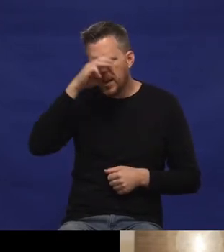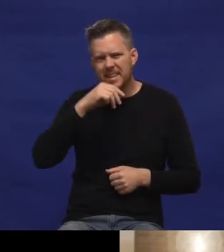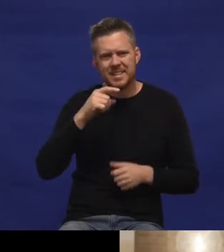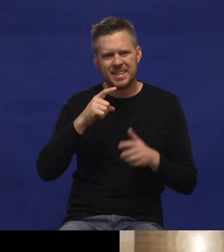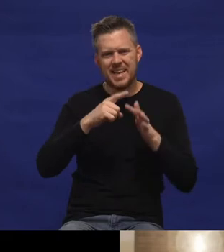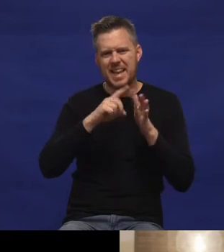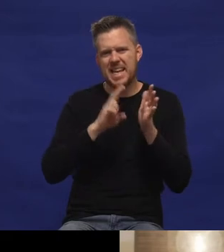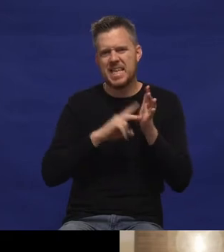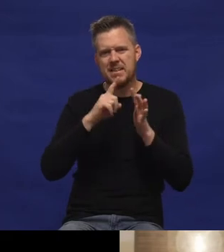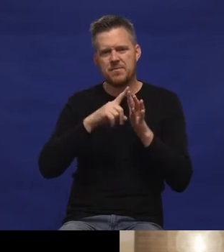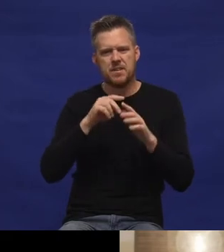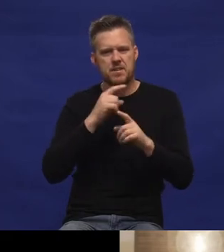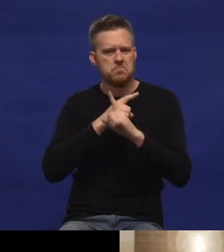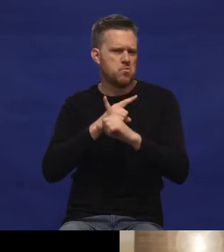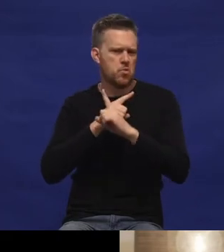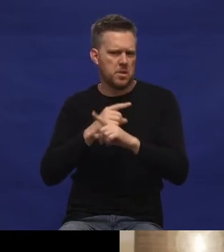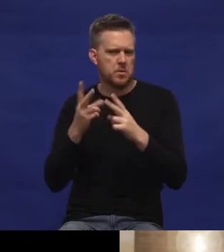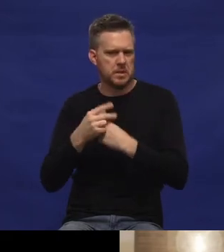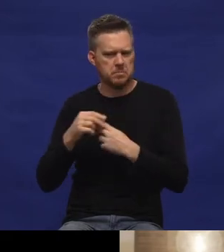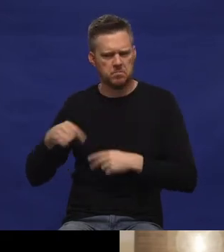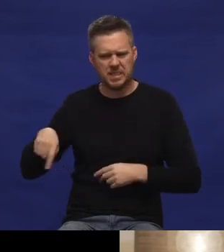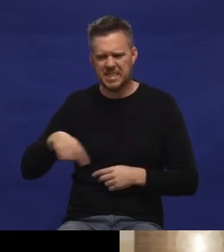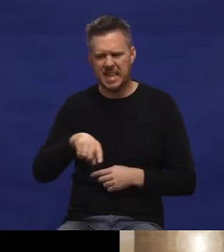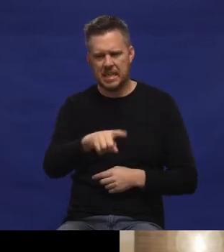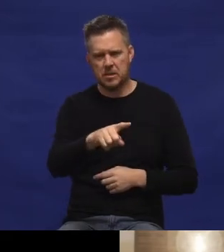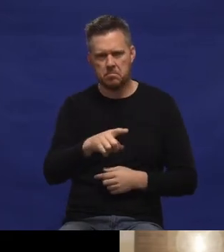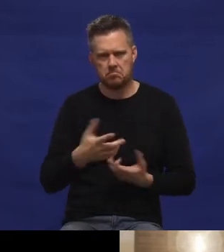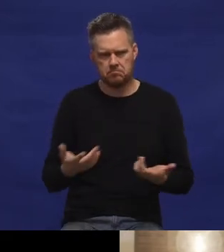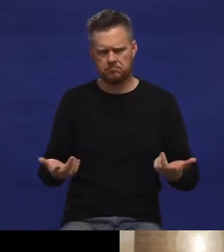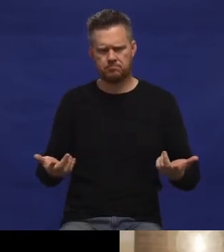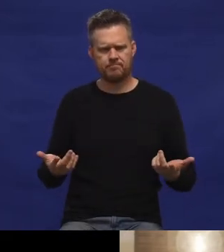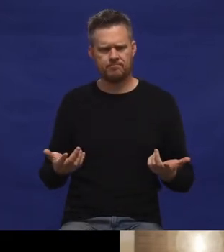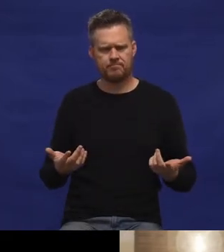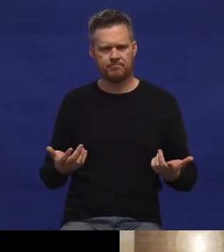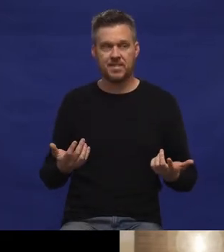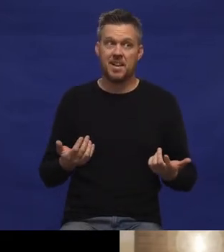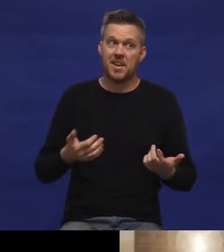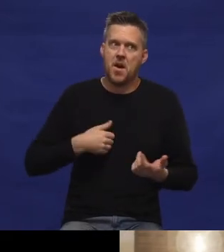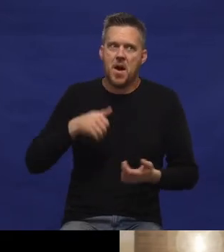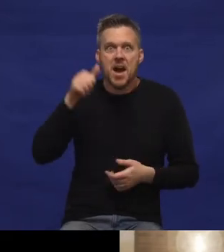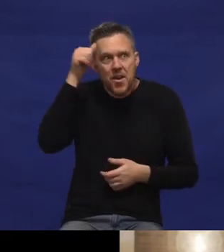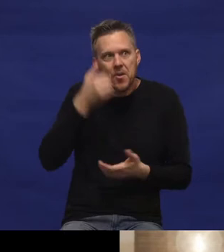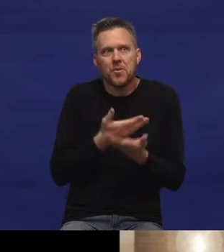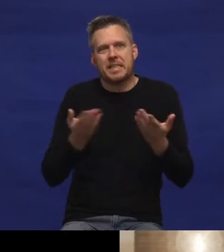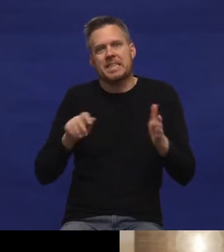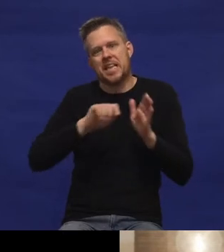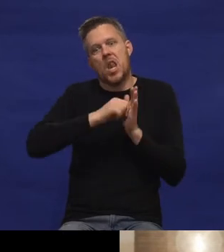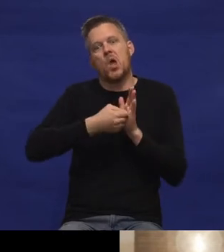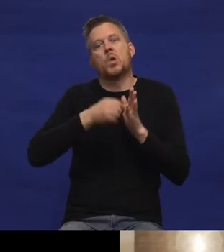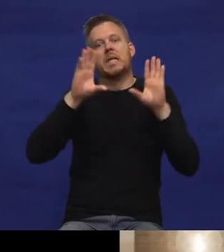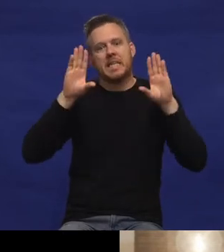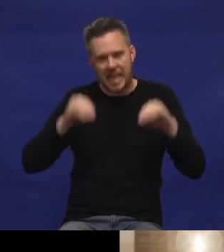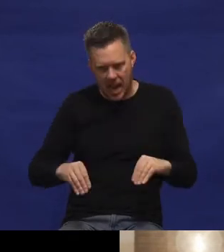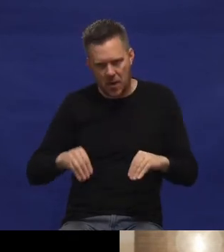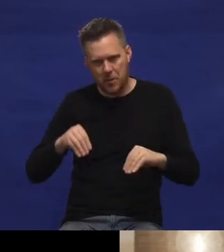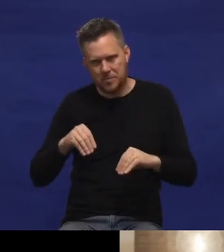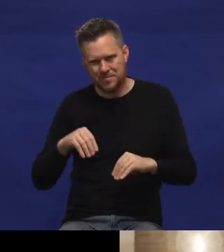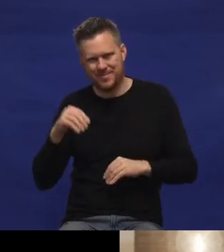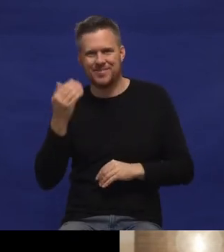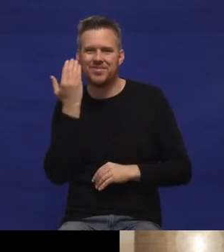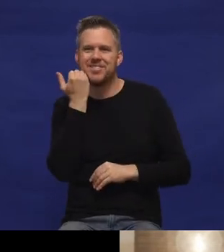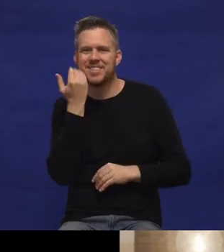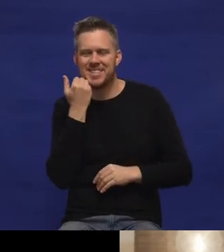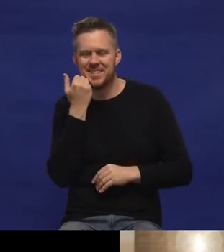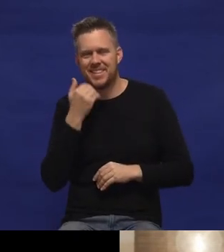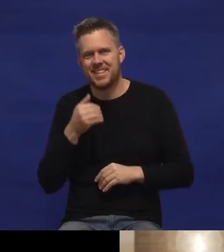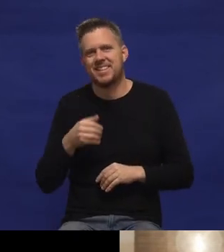Eve is talking to a snake. Like, I know that in this time of lockdown where we've been, you know, isolated and living in and